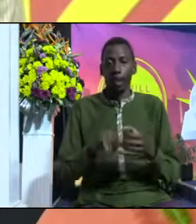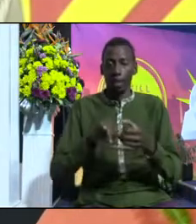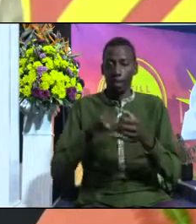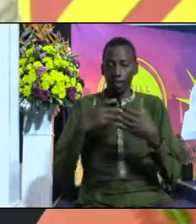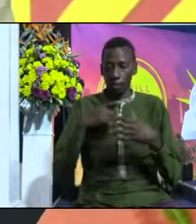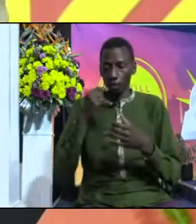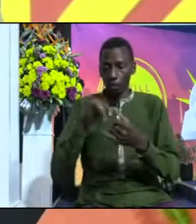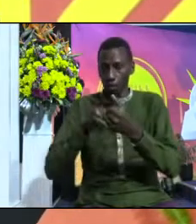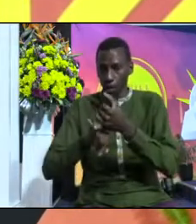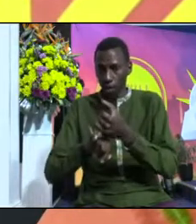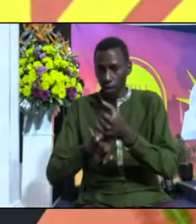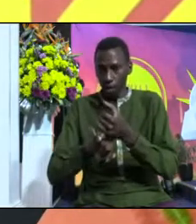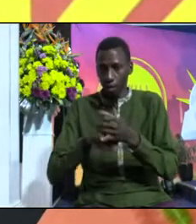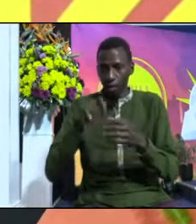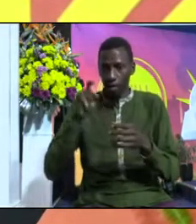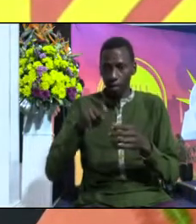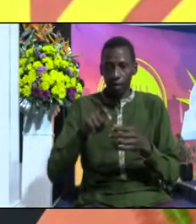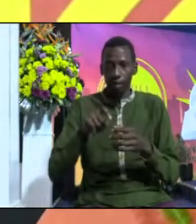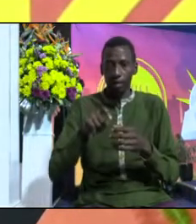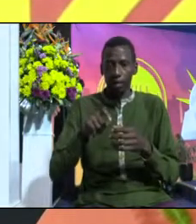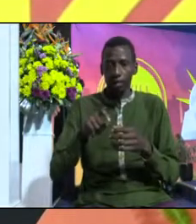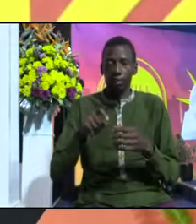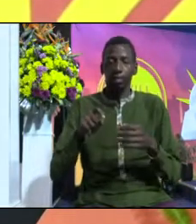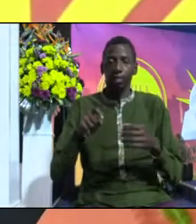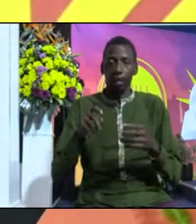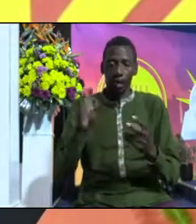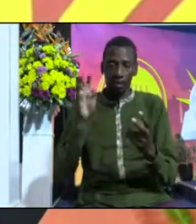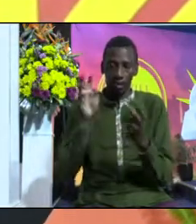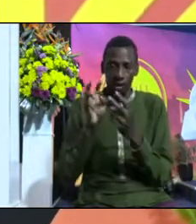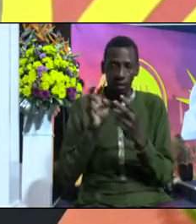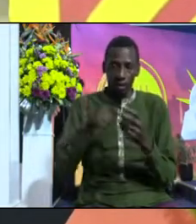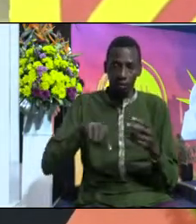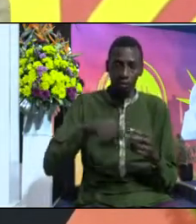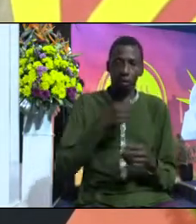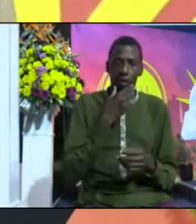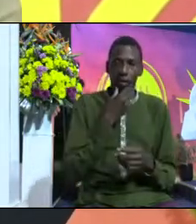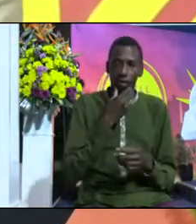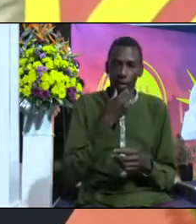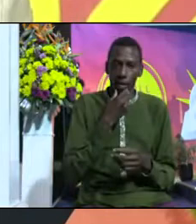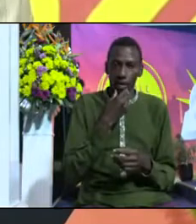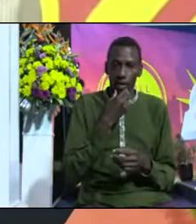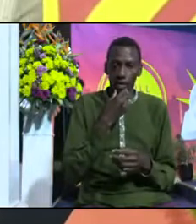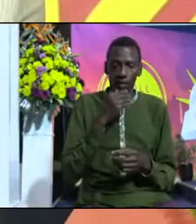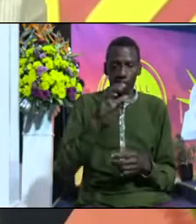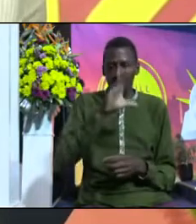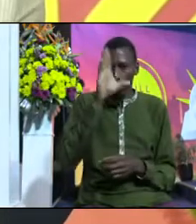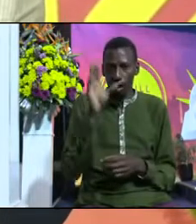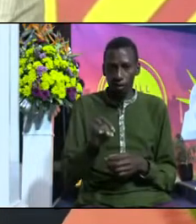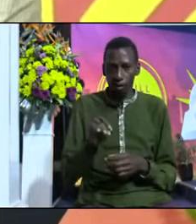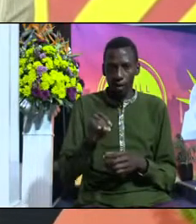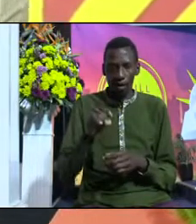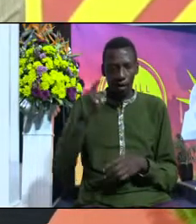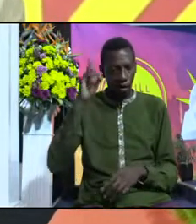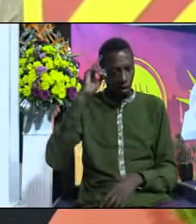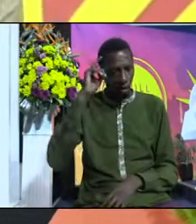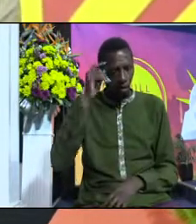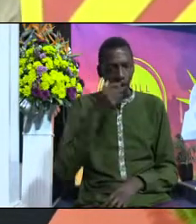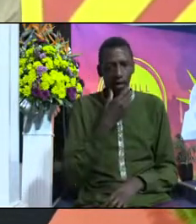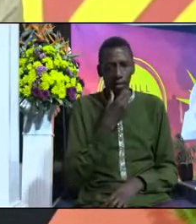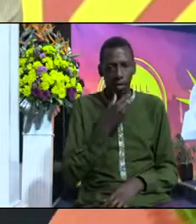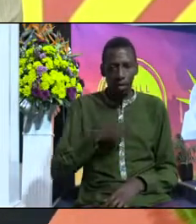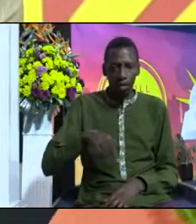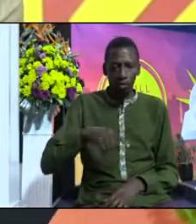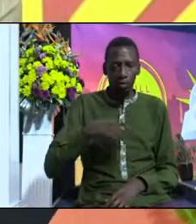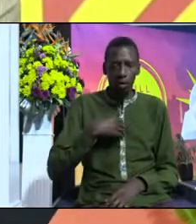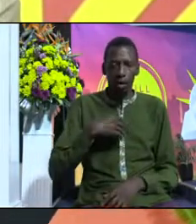to face, and we men, especially black men, African men, we men have